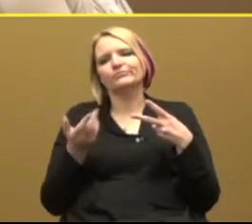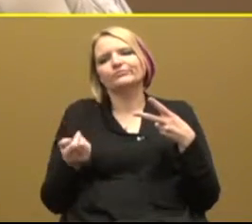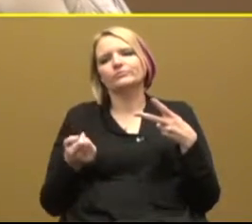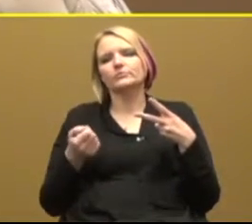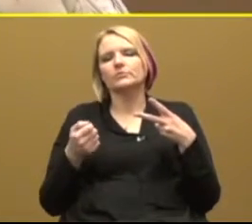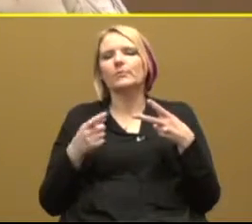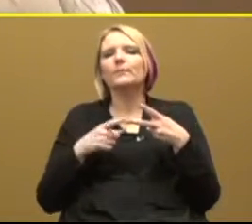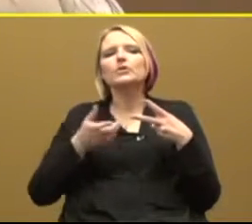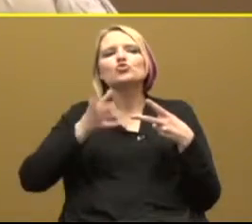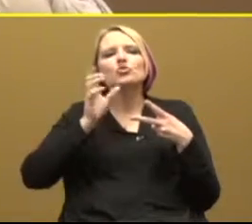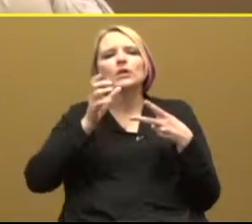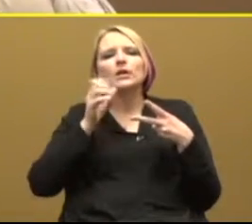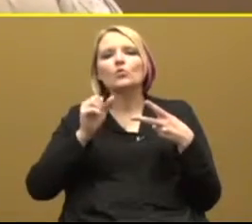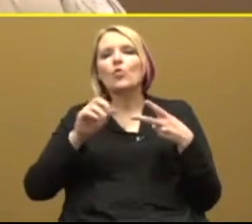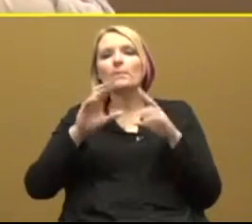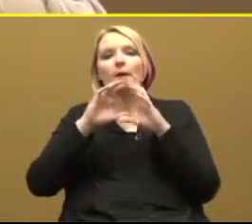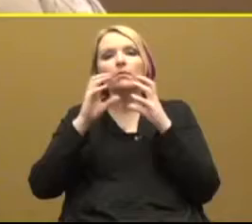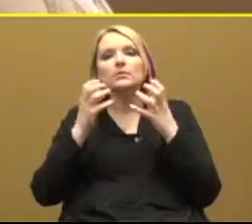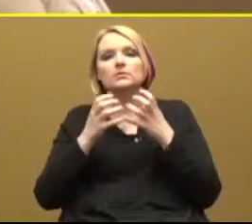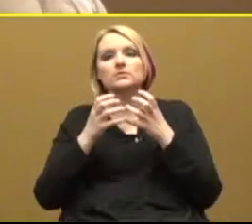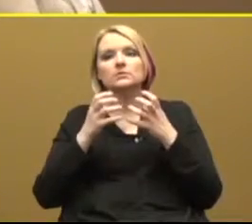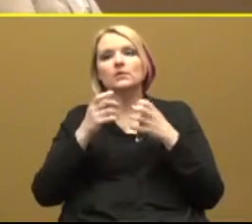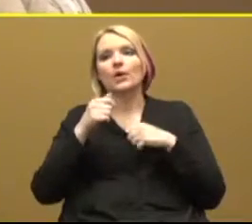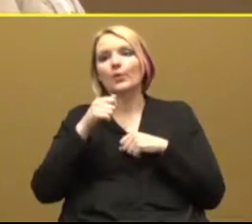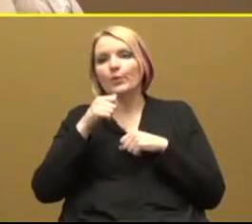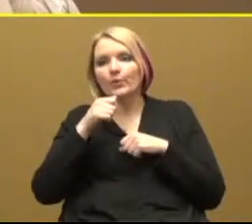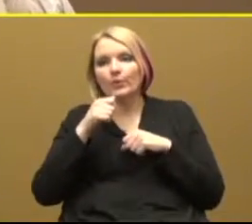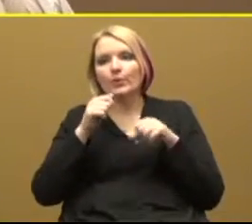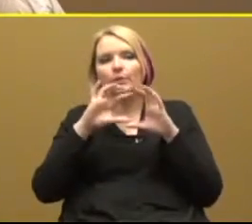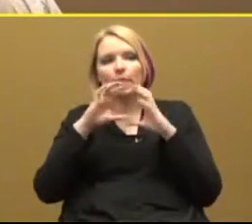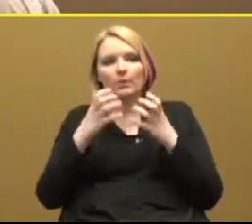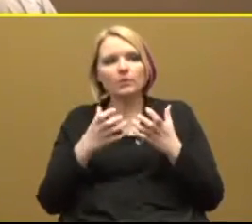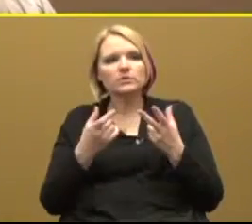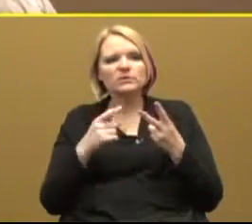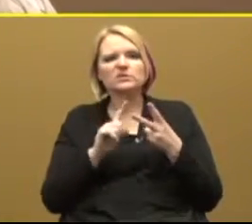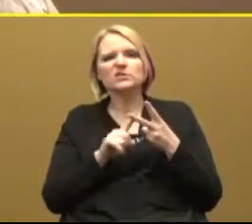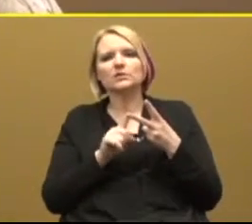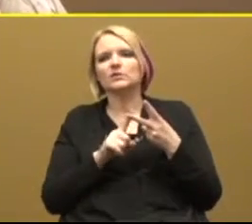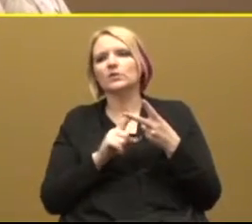about drink? Or bubbles? Bubbles. Yeah,